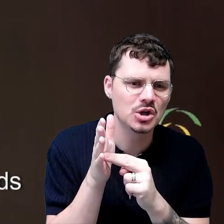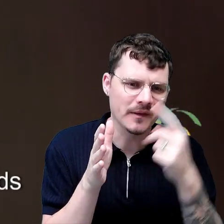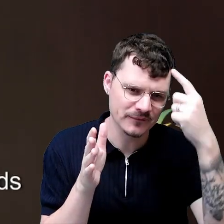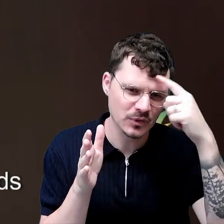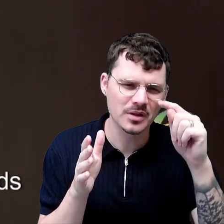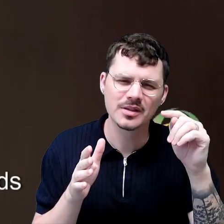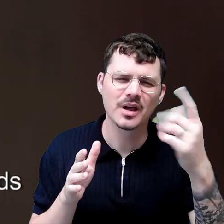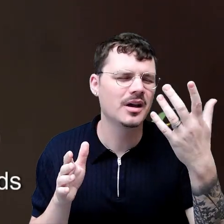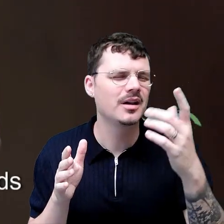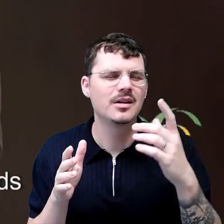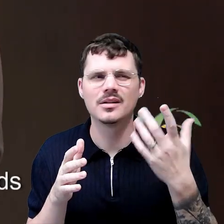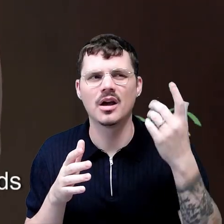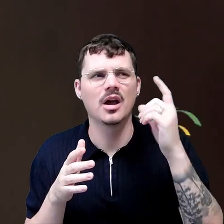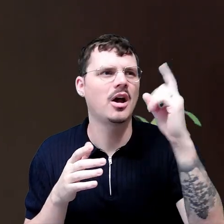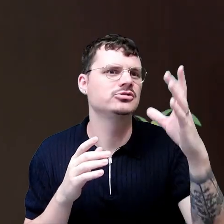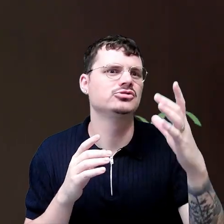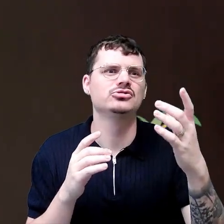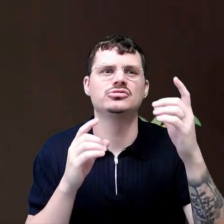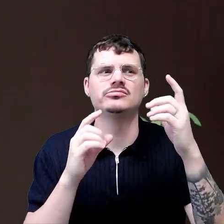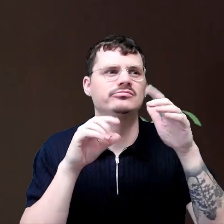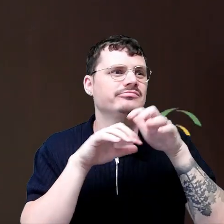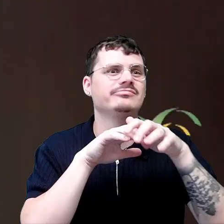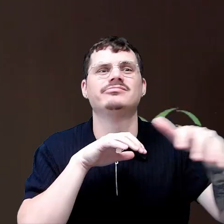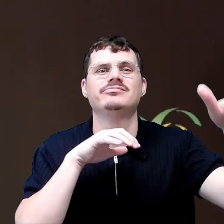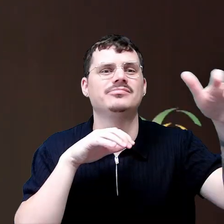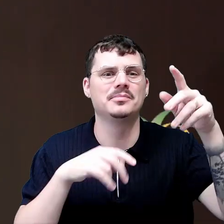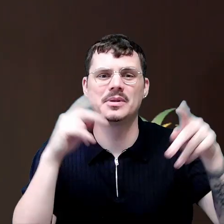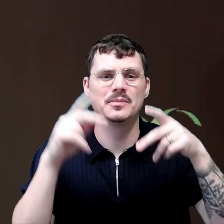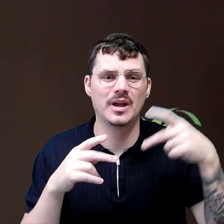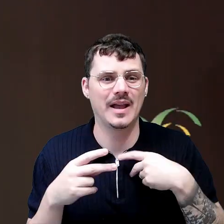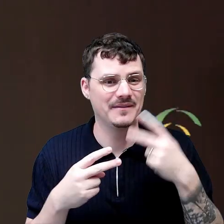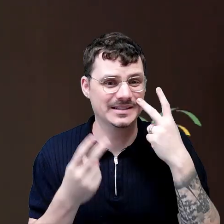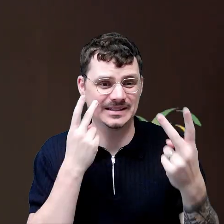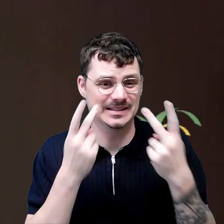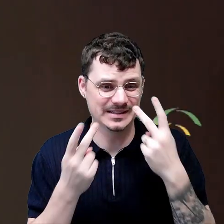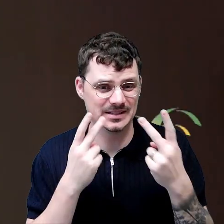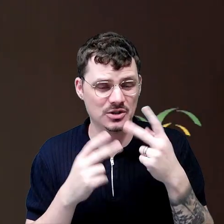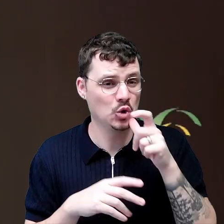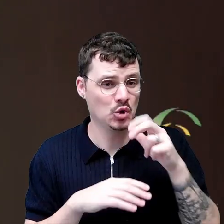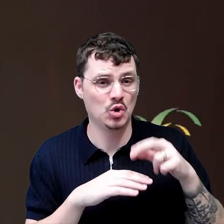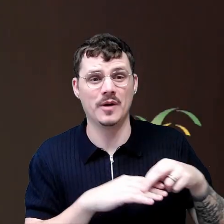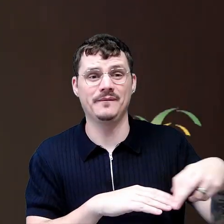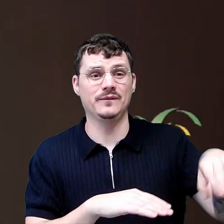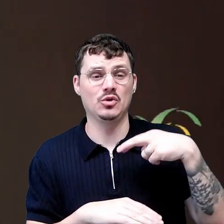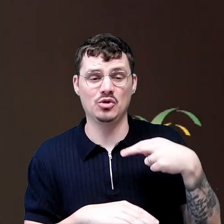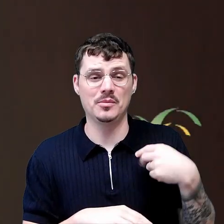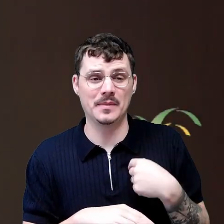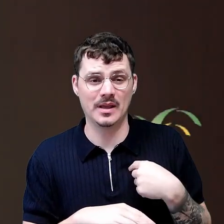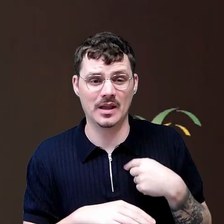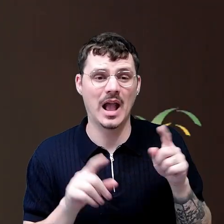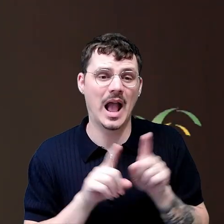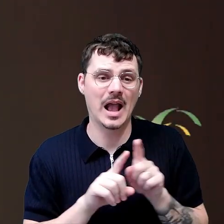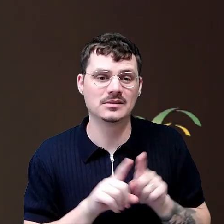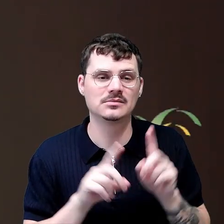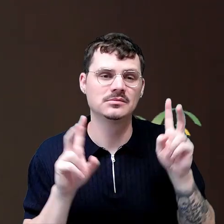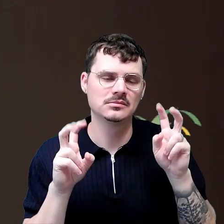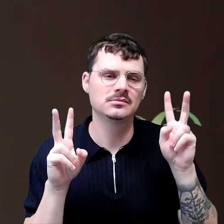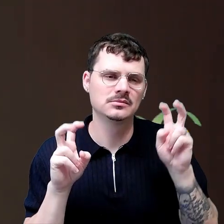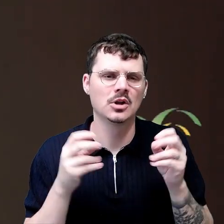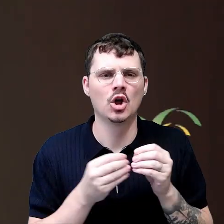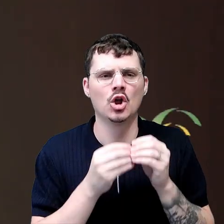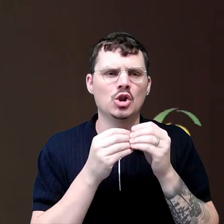Of the hundreds and hundreds and hundreds of people that I've seen over the years that have been referred to me as